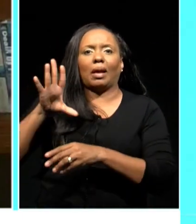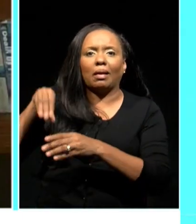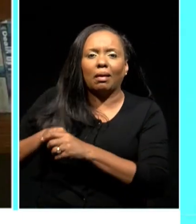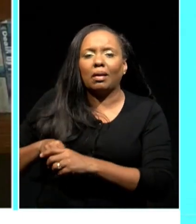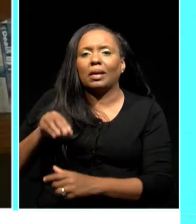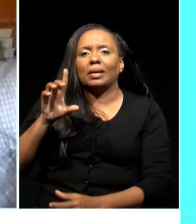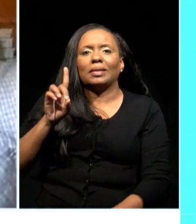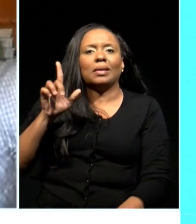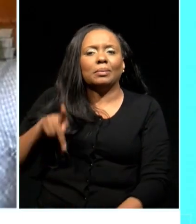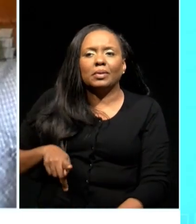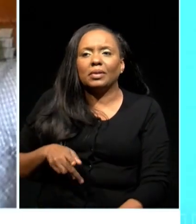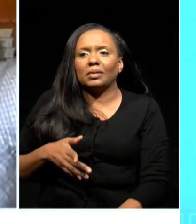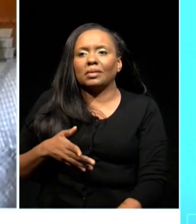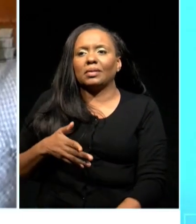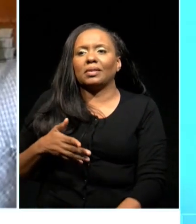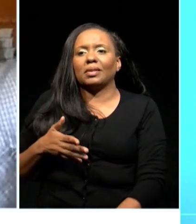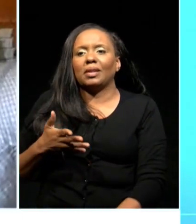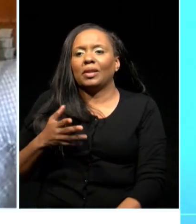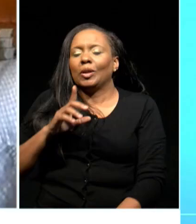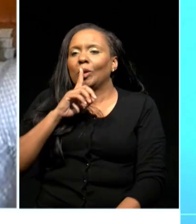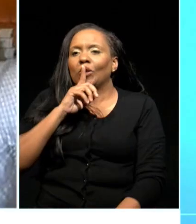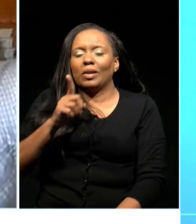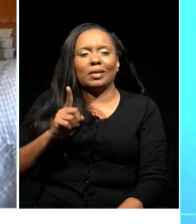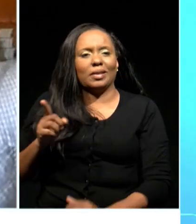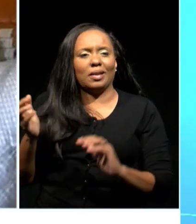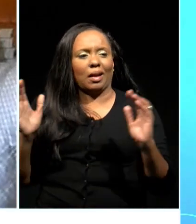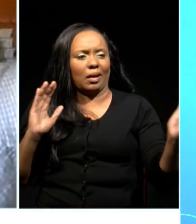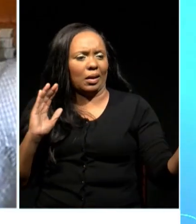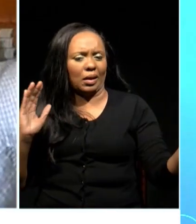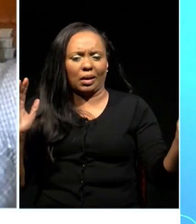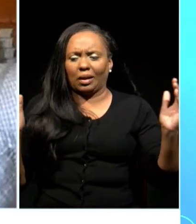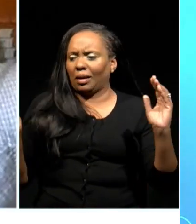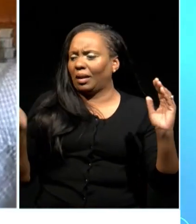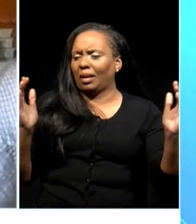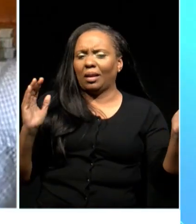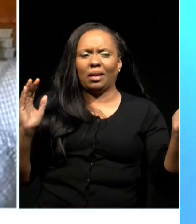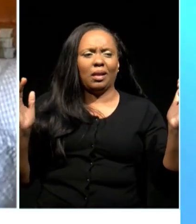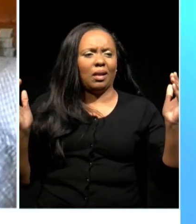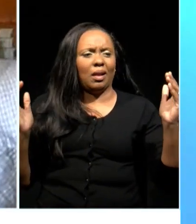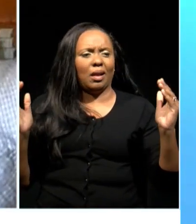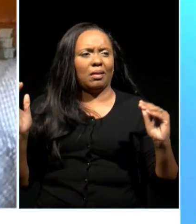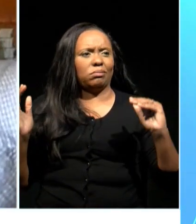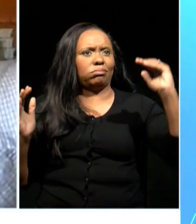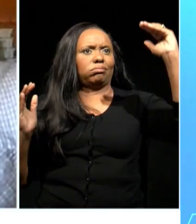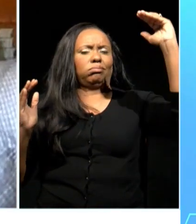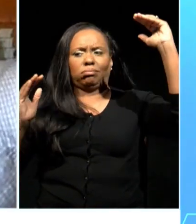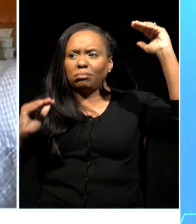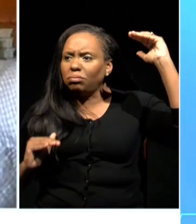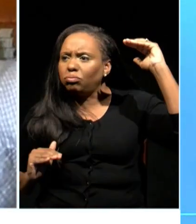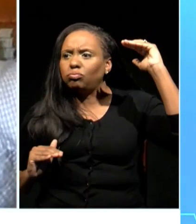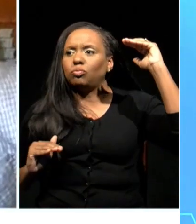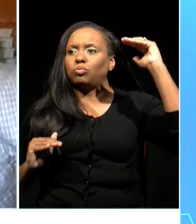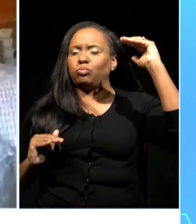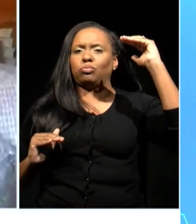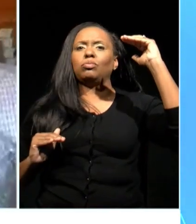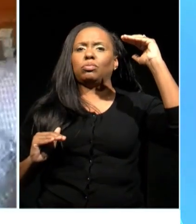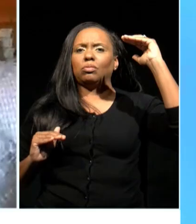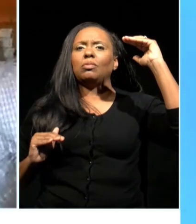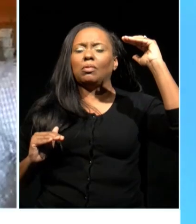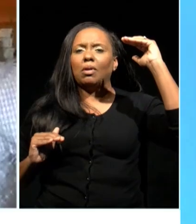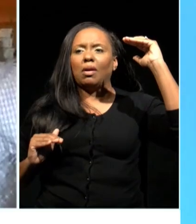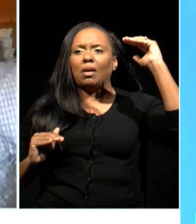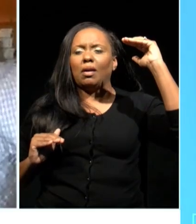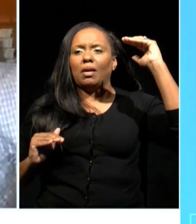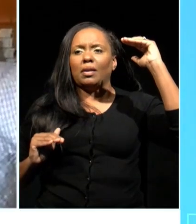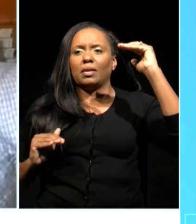Bola Pisa, was starting at a terrible, terrible handicap. So the future to be for her, and